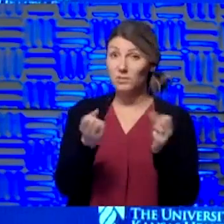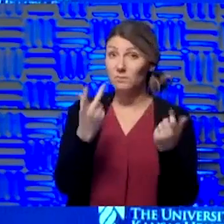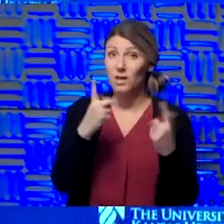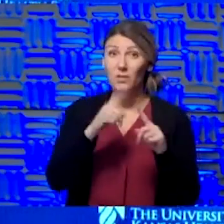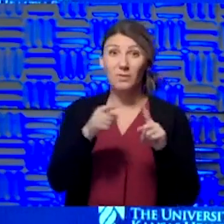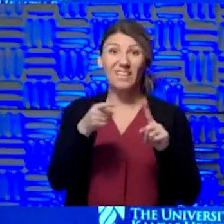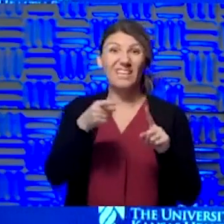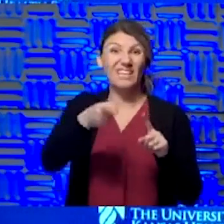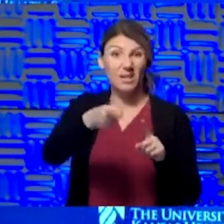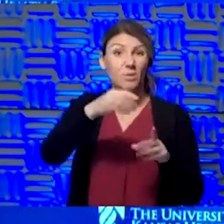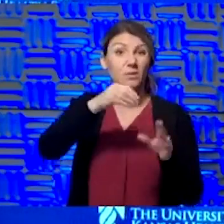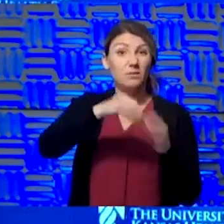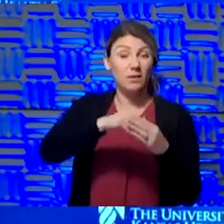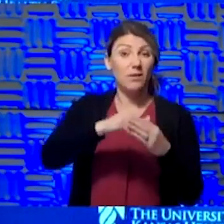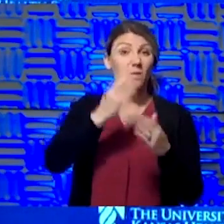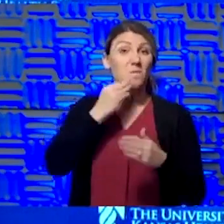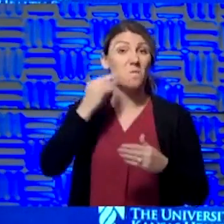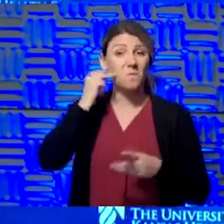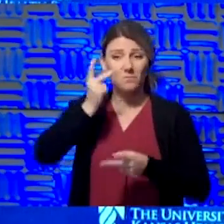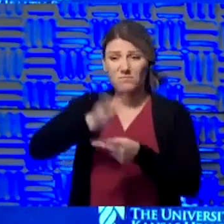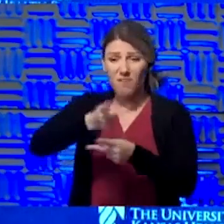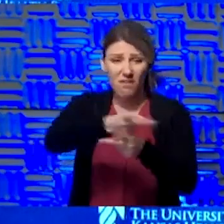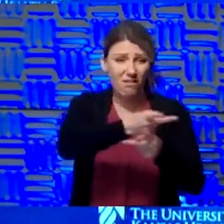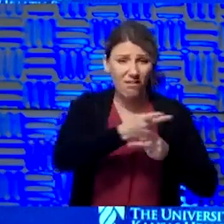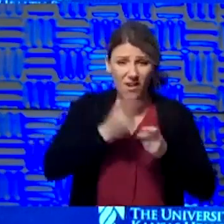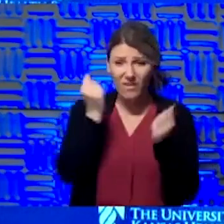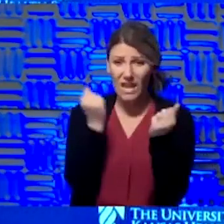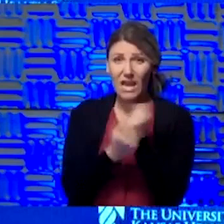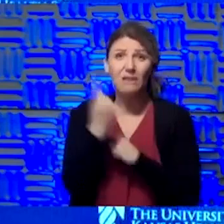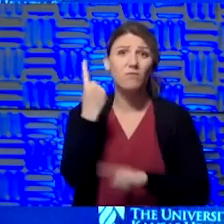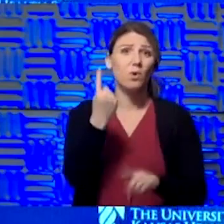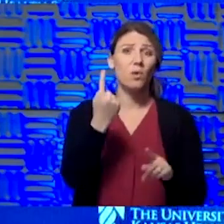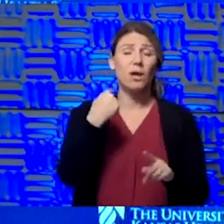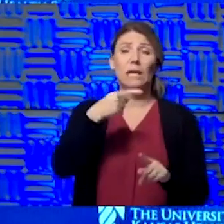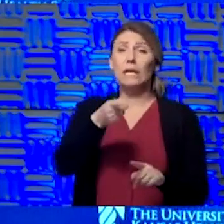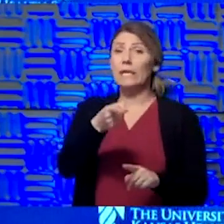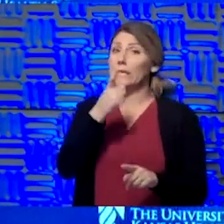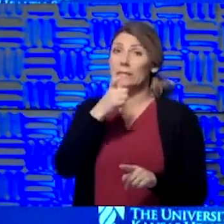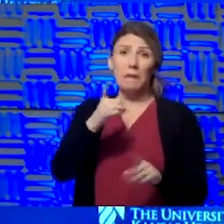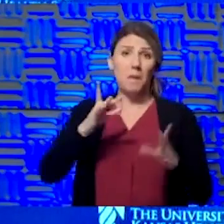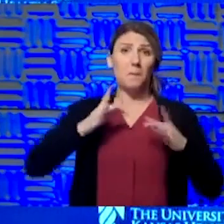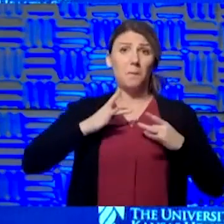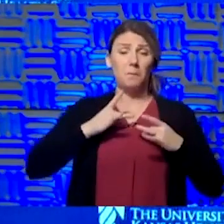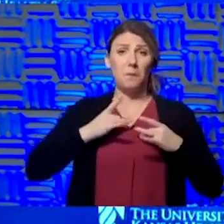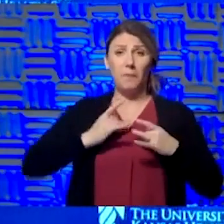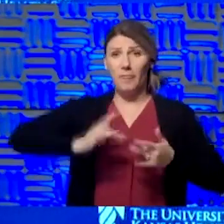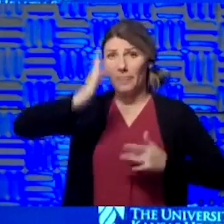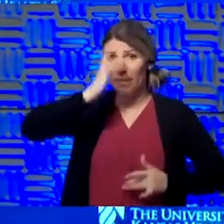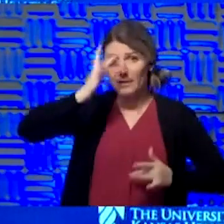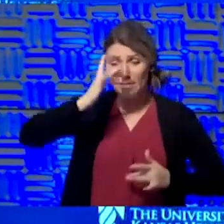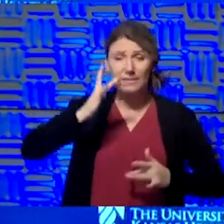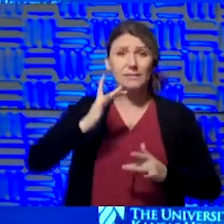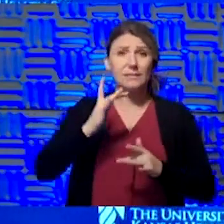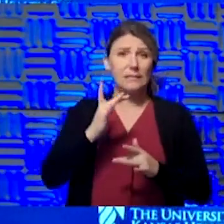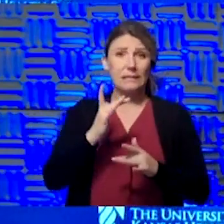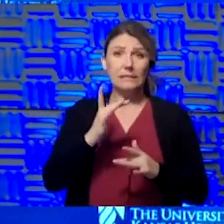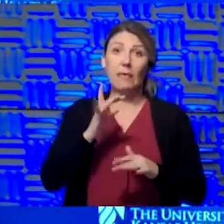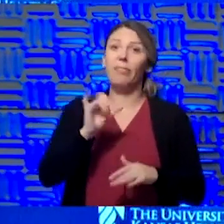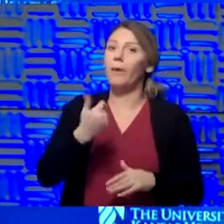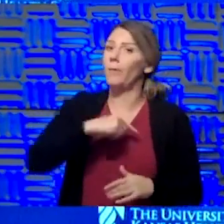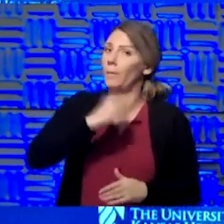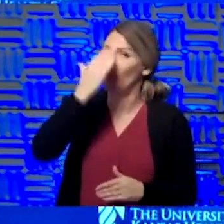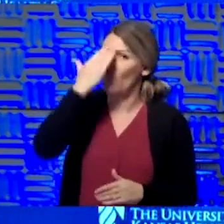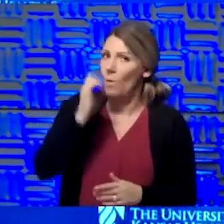of everybody. And he didn't contract the disease from anything that we know. But we kept our